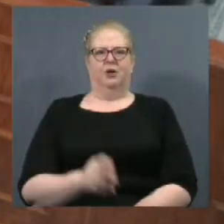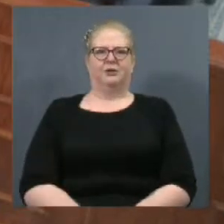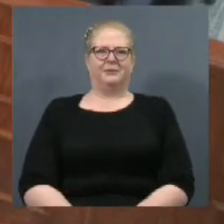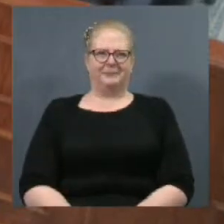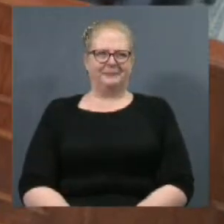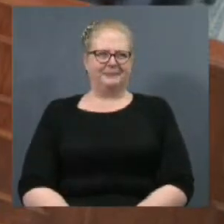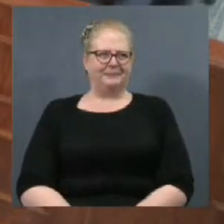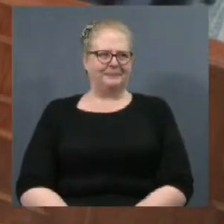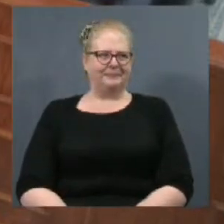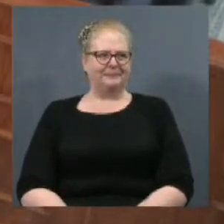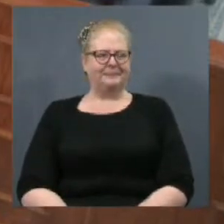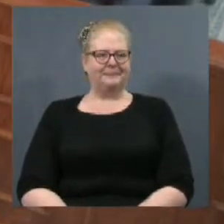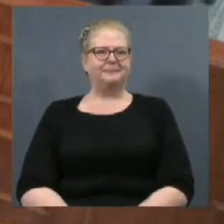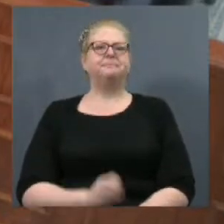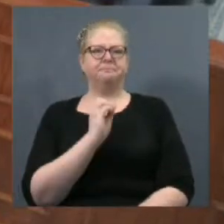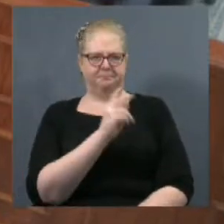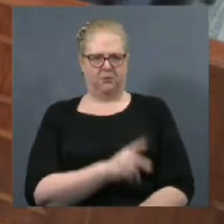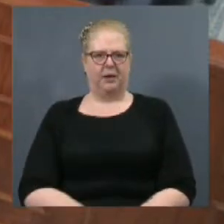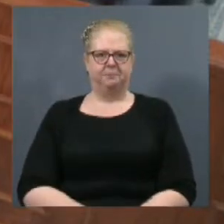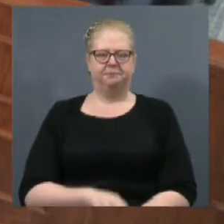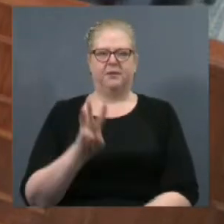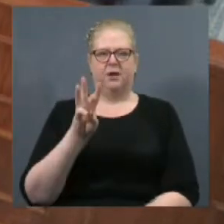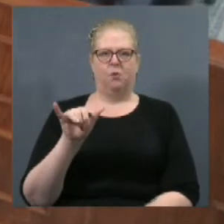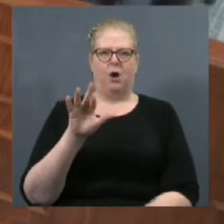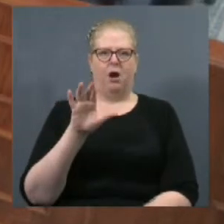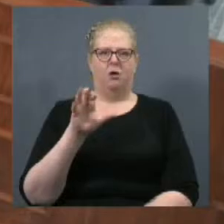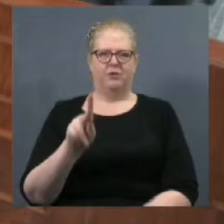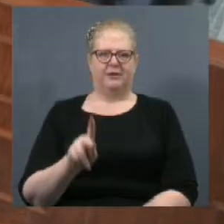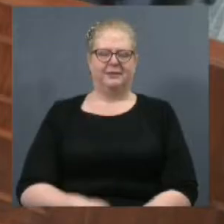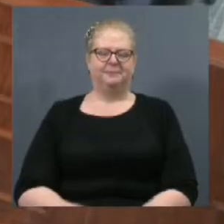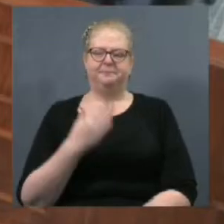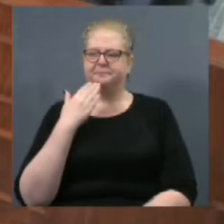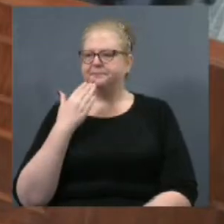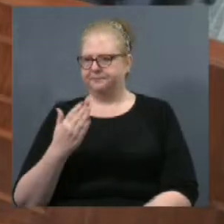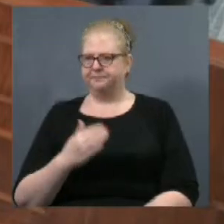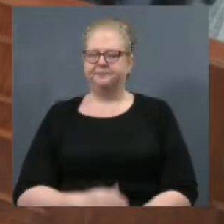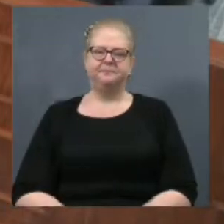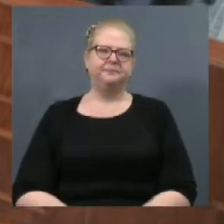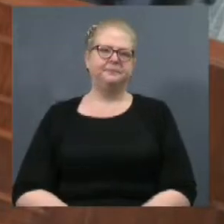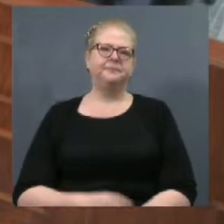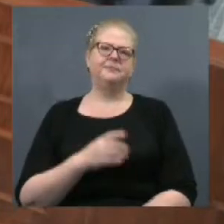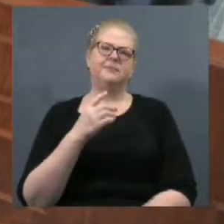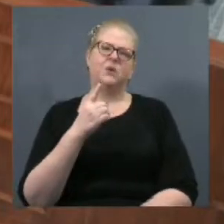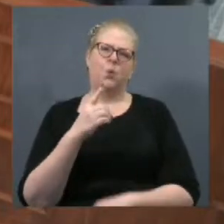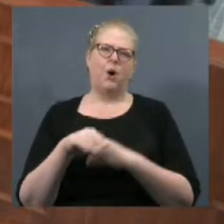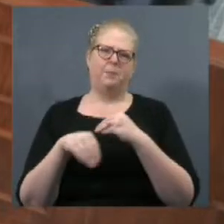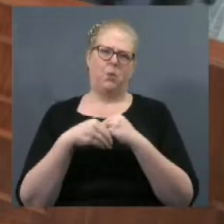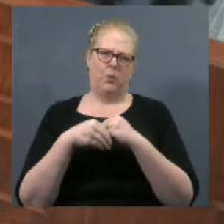All right. Vice Mayor Wyatt? Thank you, Mayor. Just one more thing.